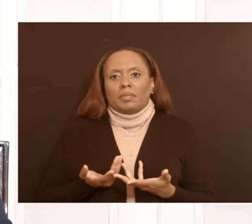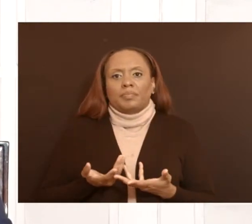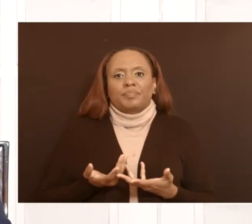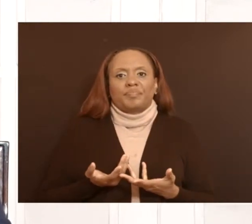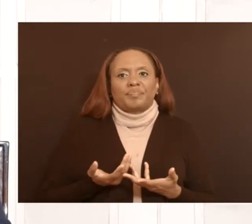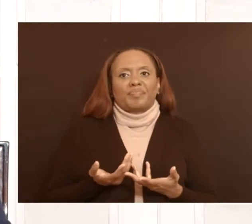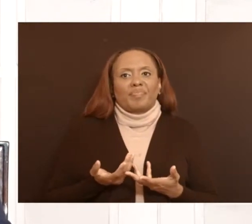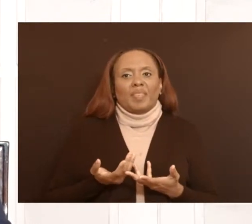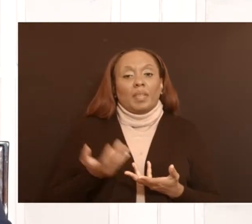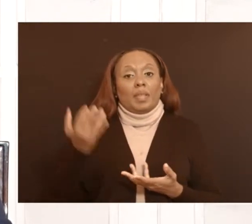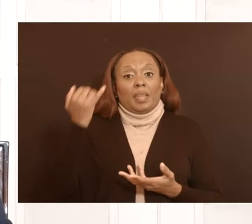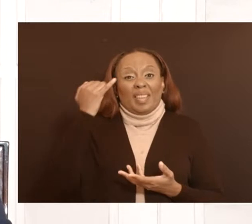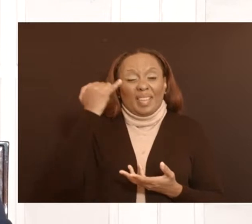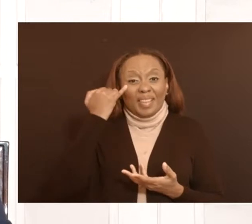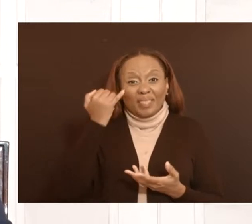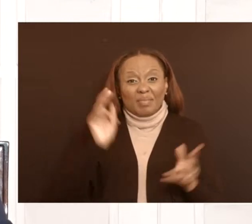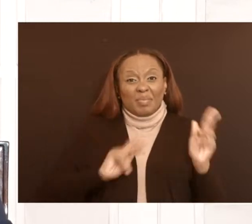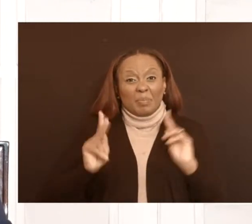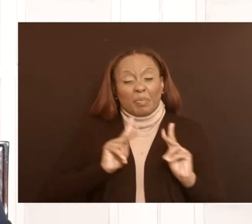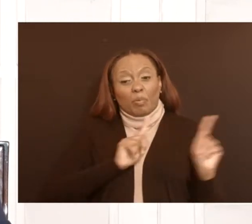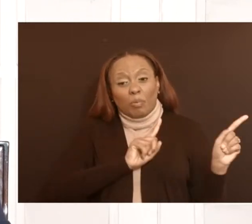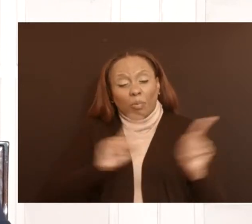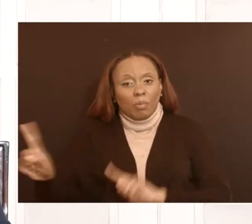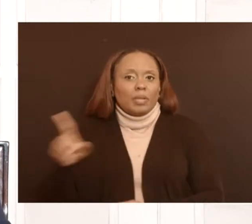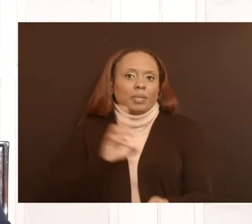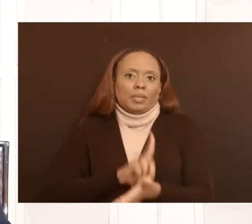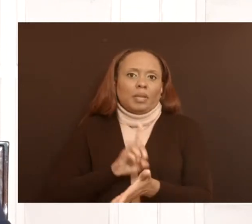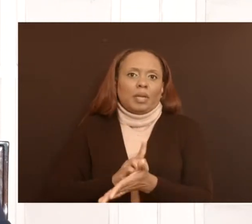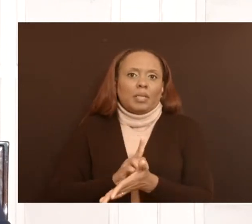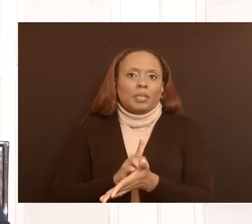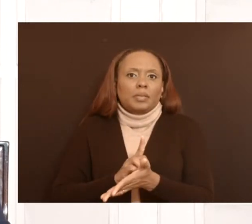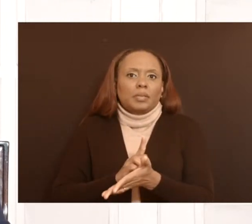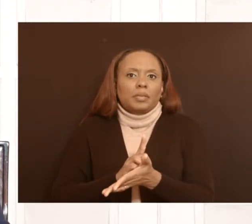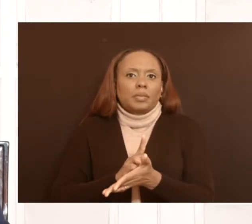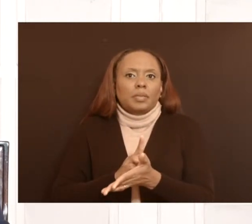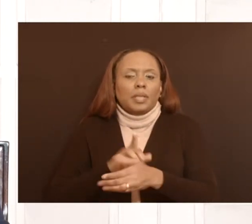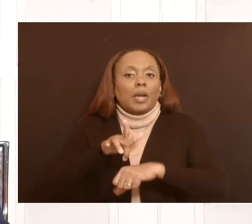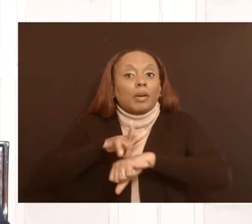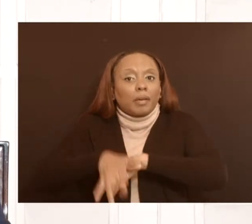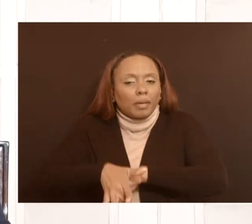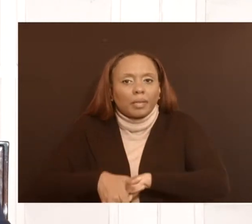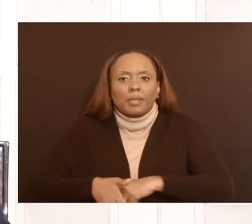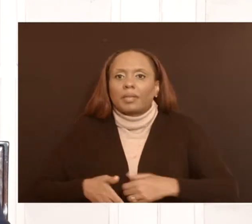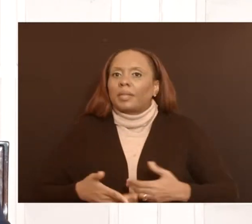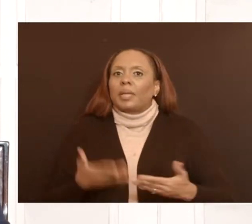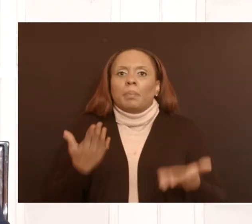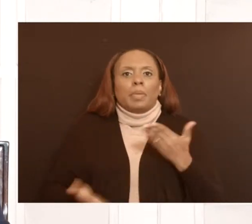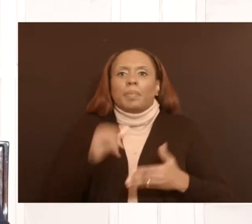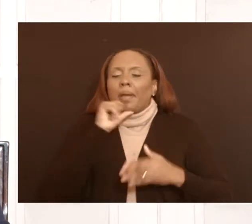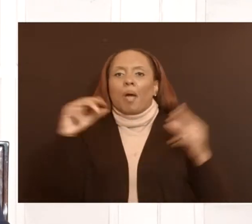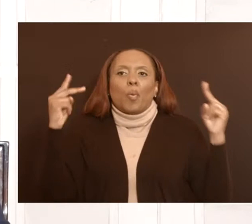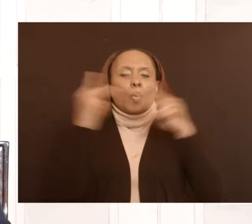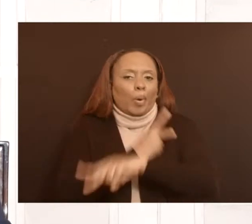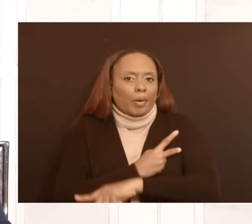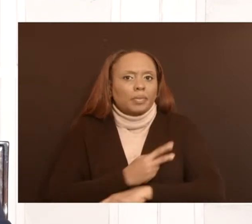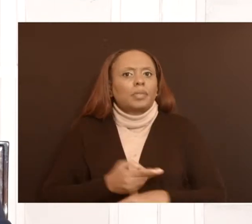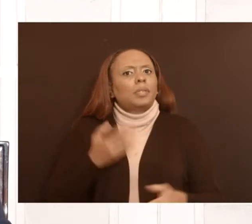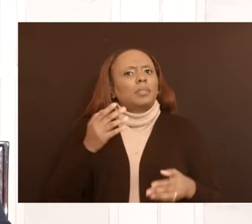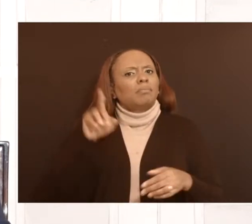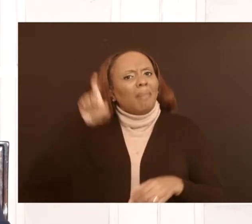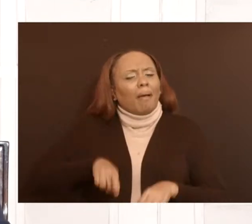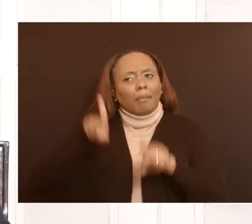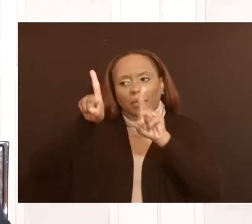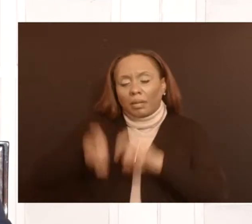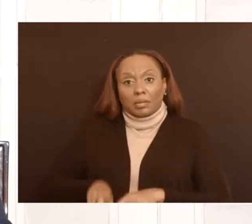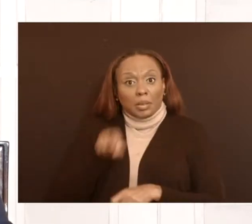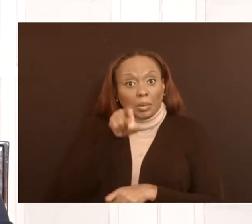system or went to their doctors, things probably would have been different. So I think that's important. So getting tested is important. And for you